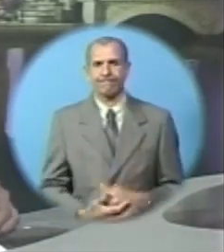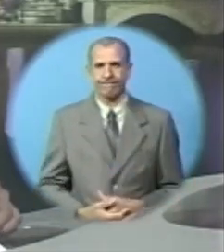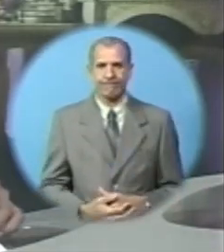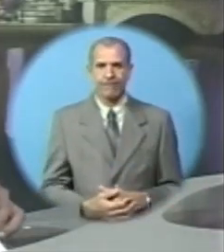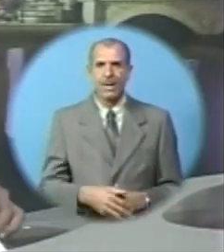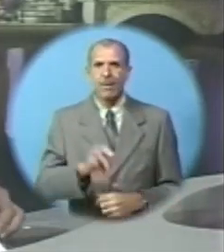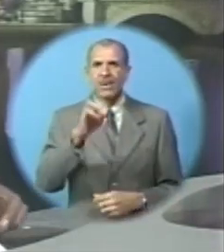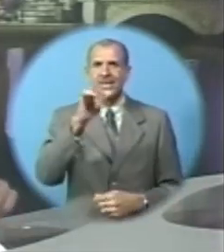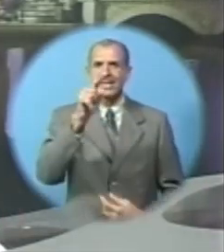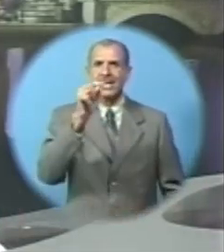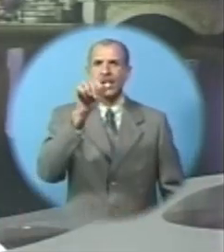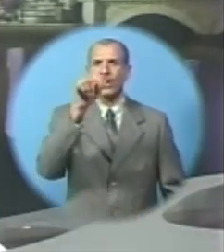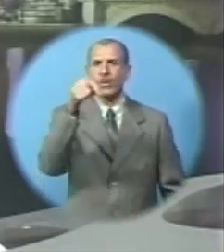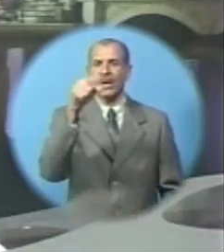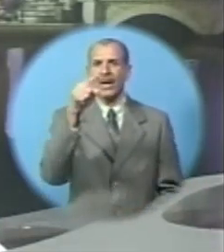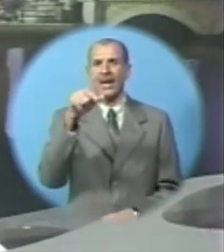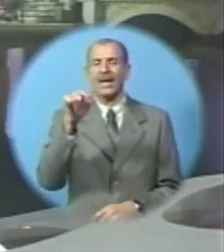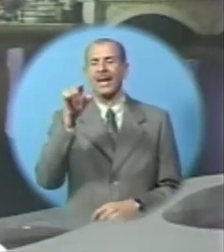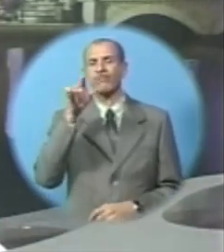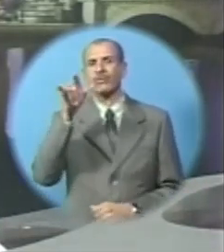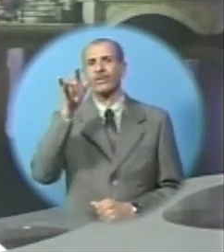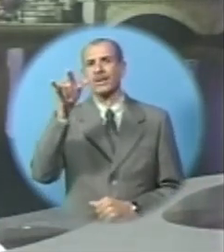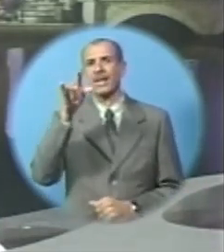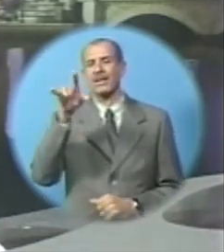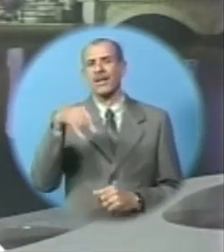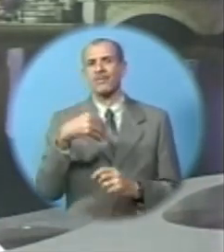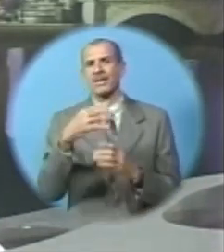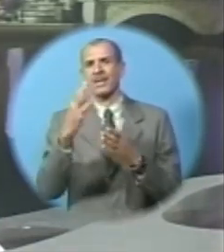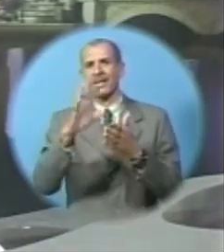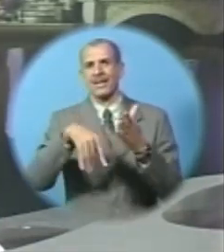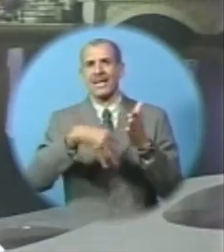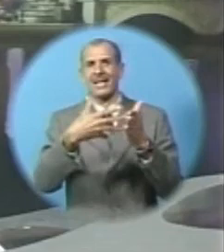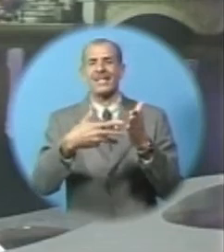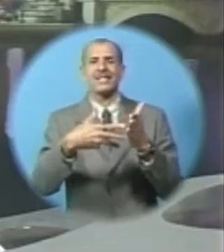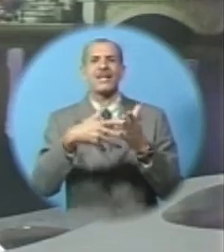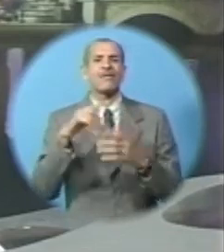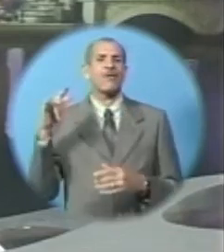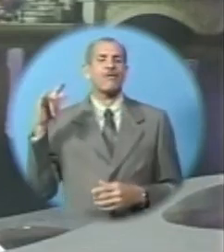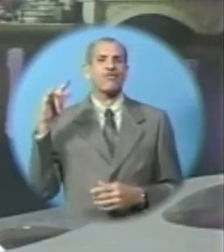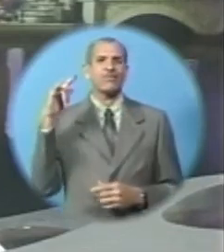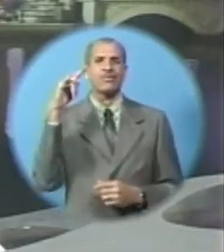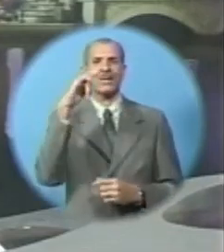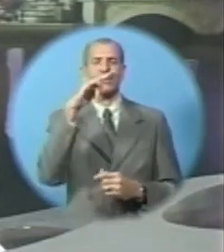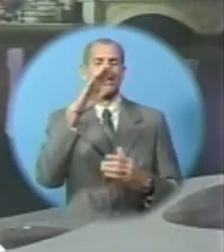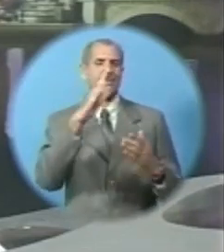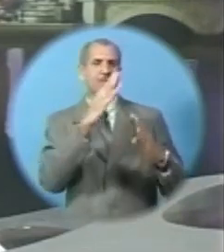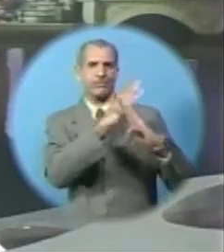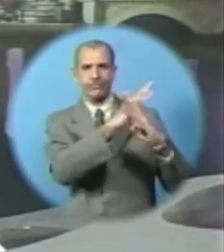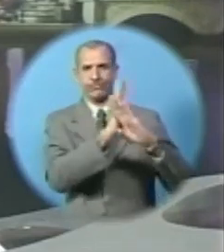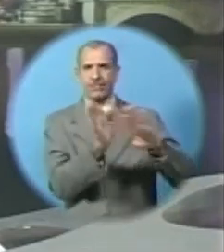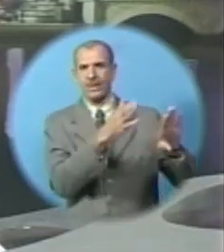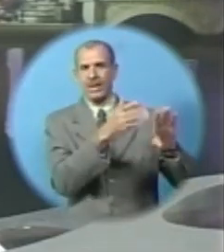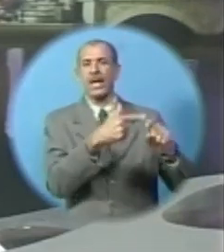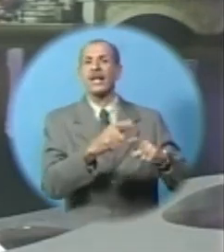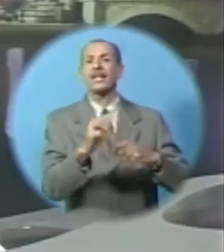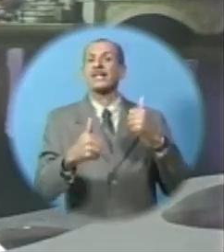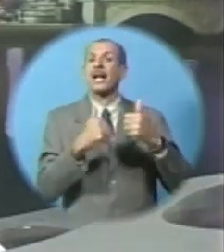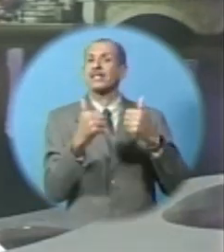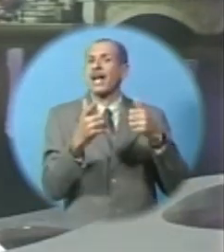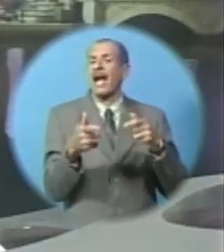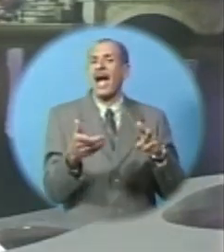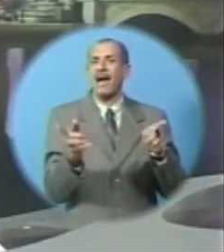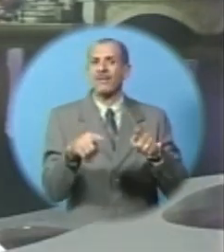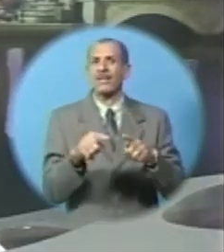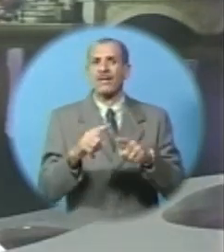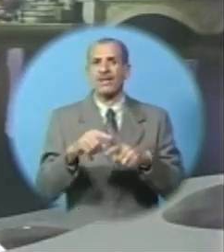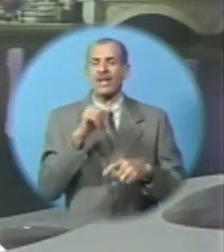Mystique Airways of St. Vincent and the Grenadines has been placed on the list of banned airlines by the European Union. The action was taken after it